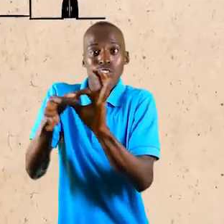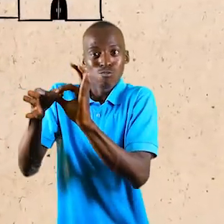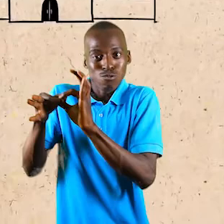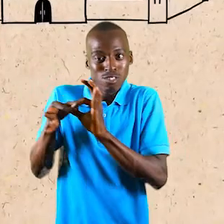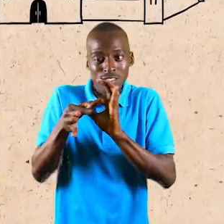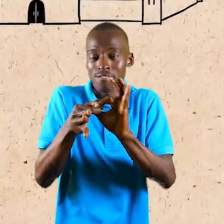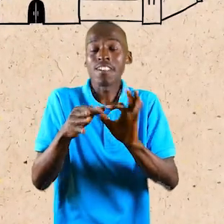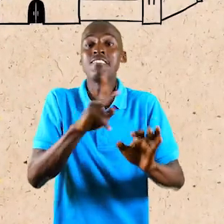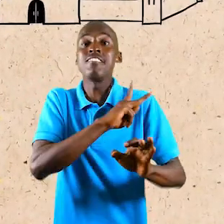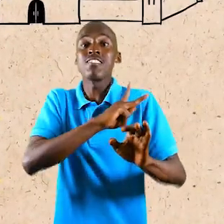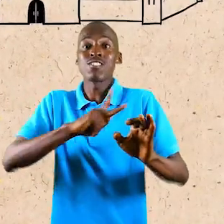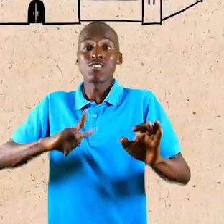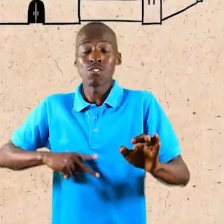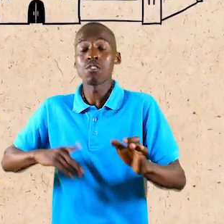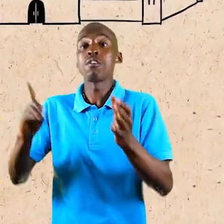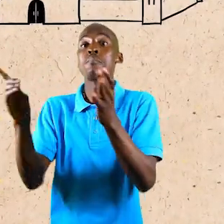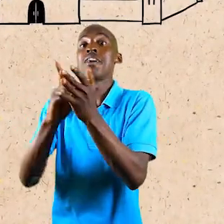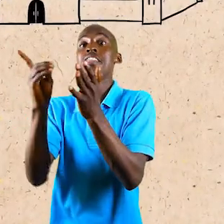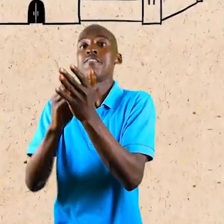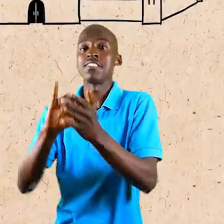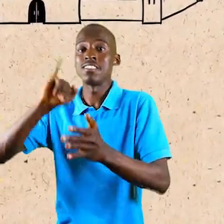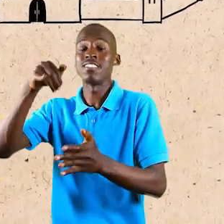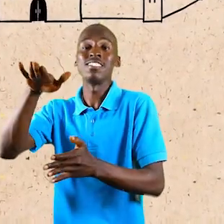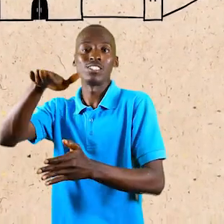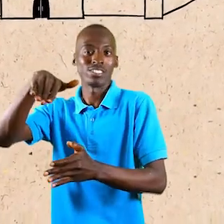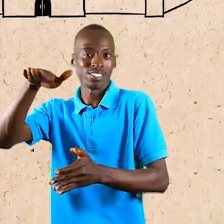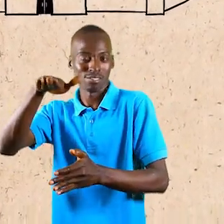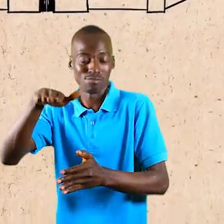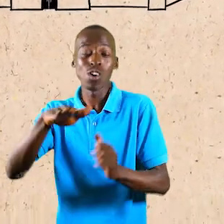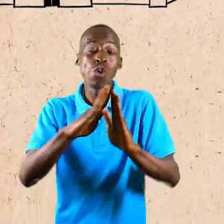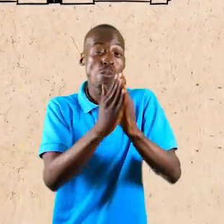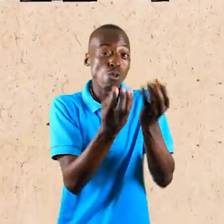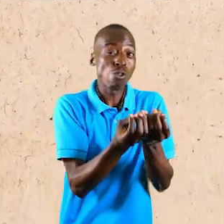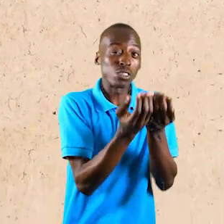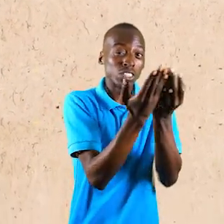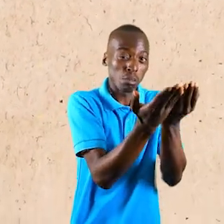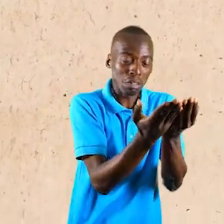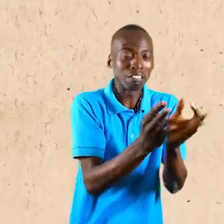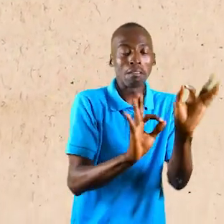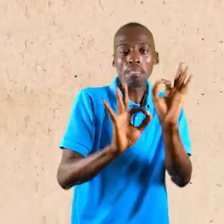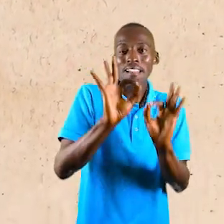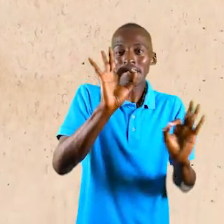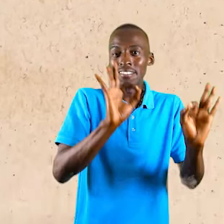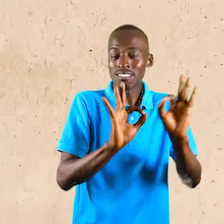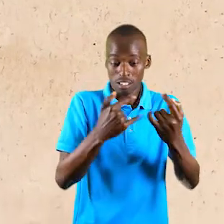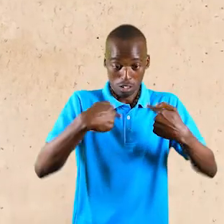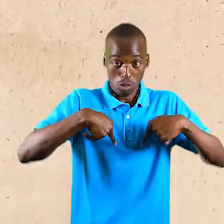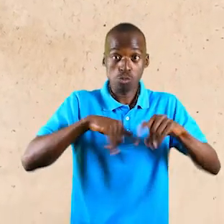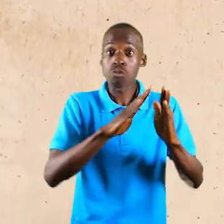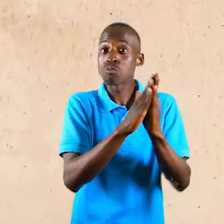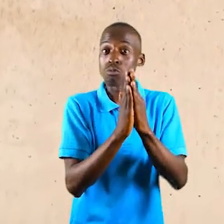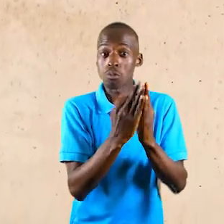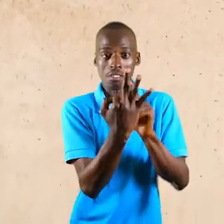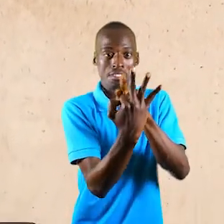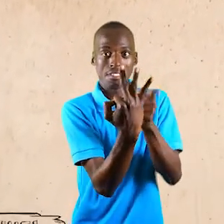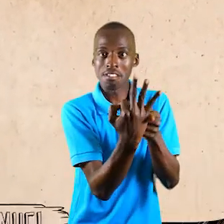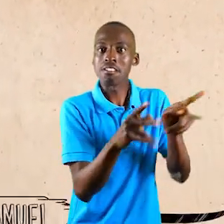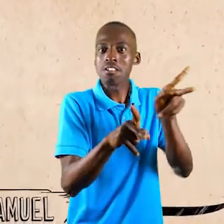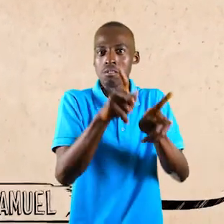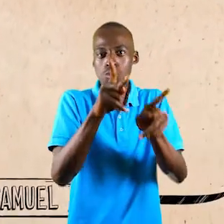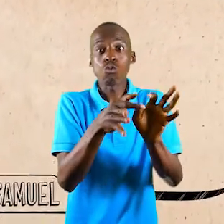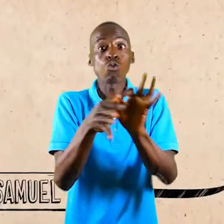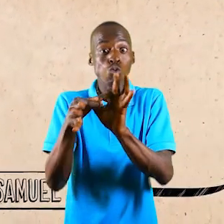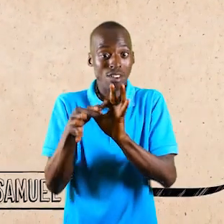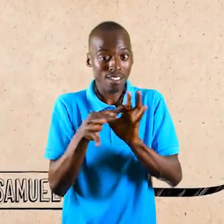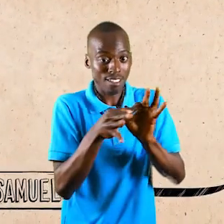kingdom ruled by King David in Jerusalem. And the book of Samuel has a fascinating design that weaves the story of these three characters